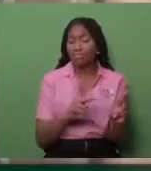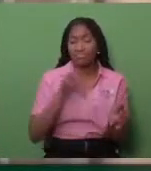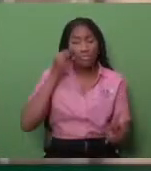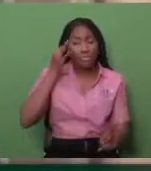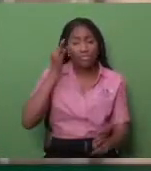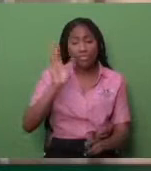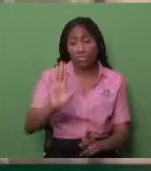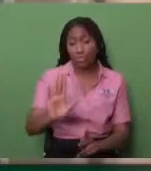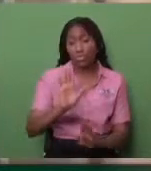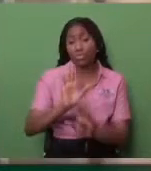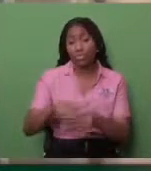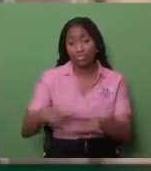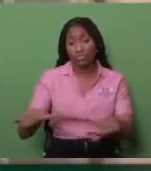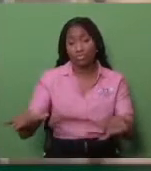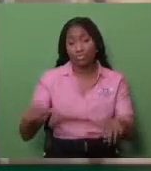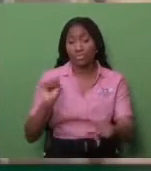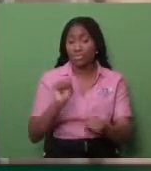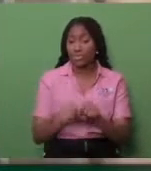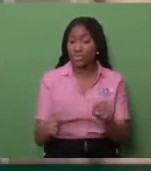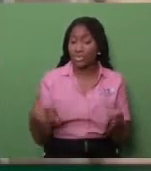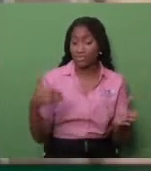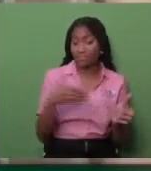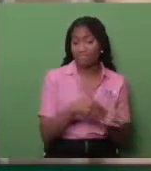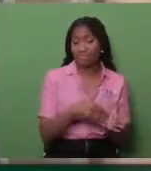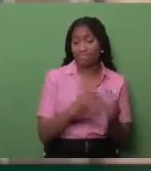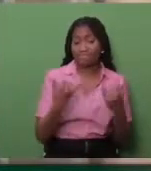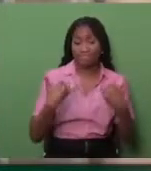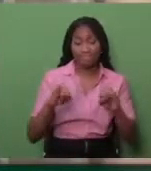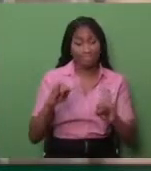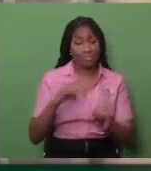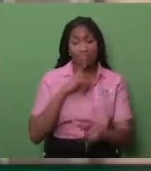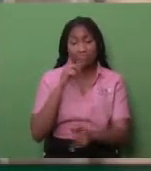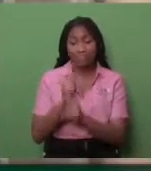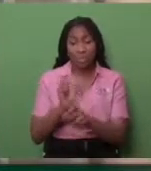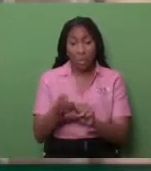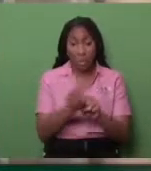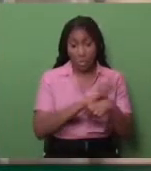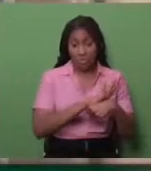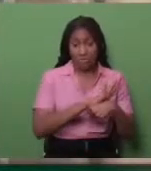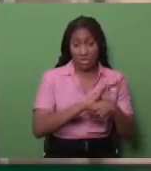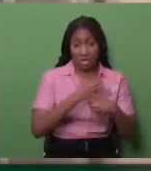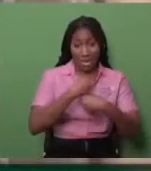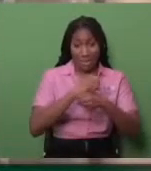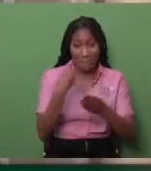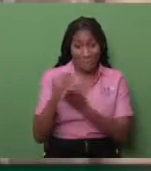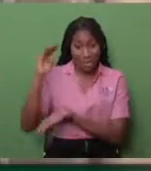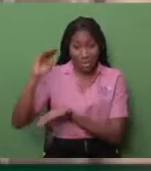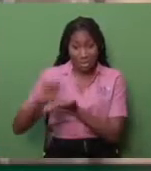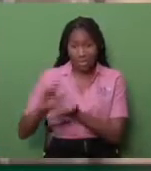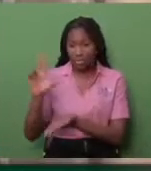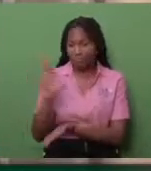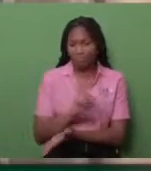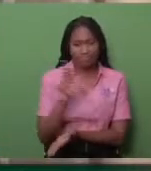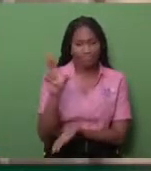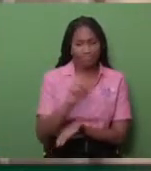So again, still a stubborn fact. COVID is not driving us to bankruptcy. It is a Rowley-led